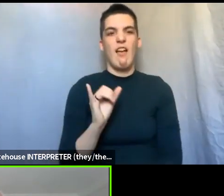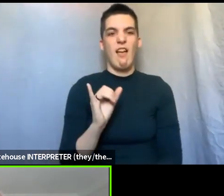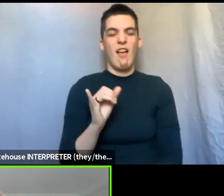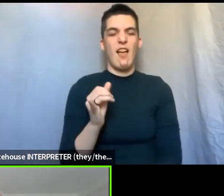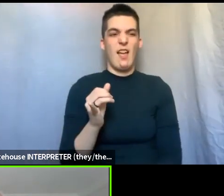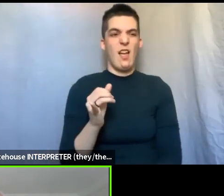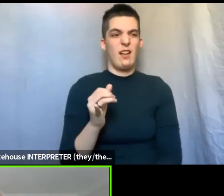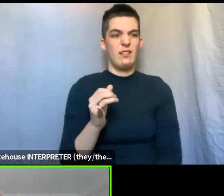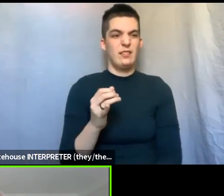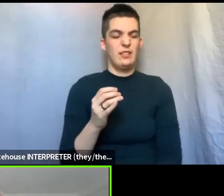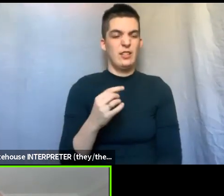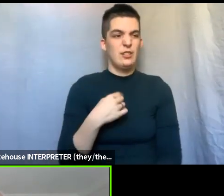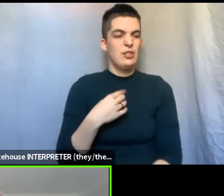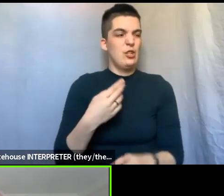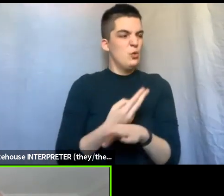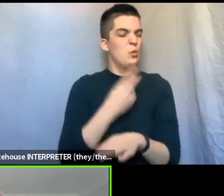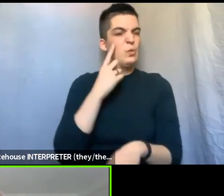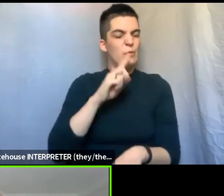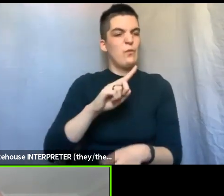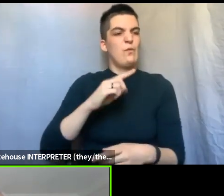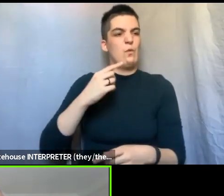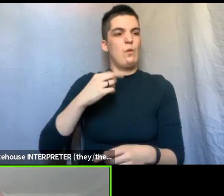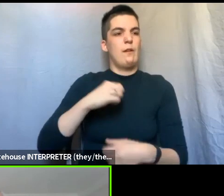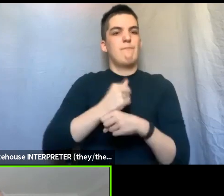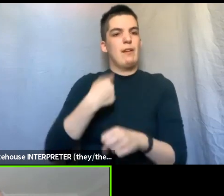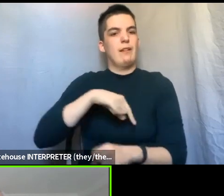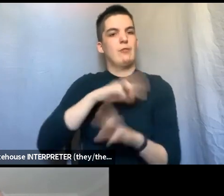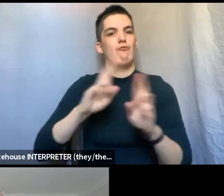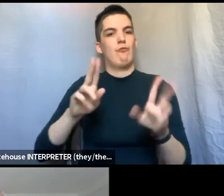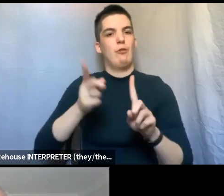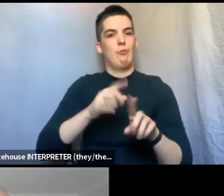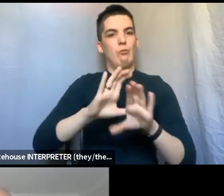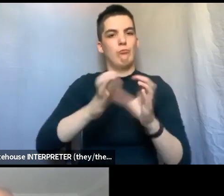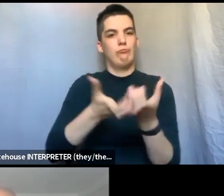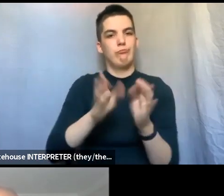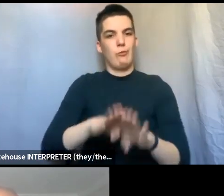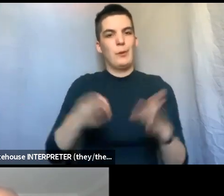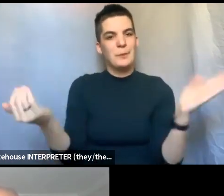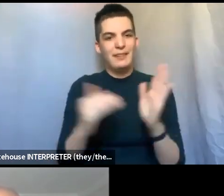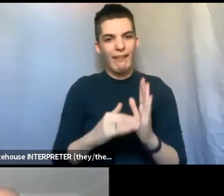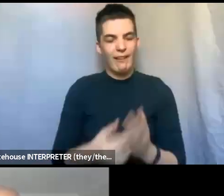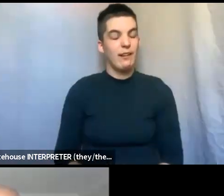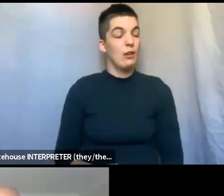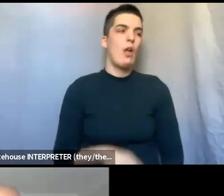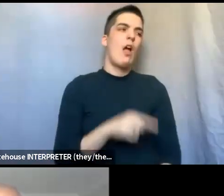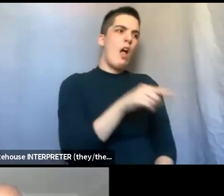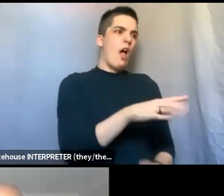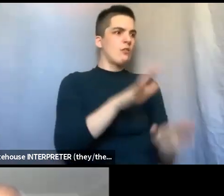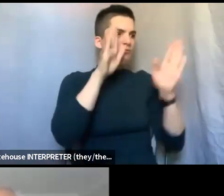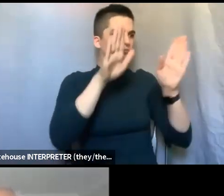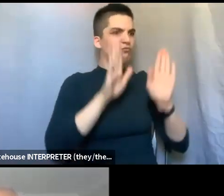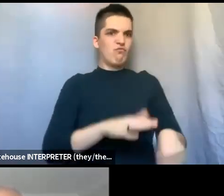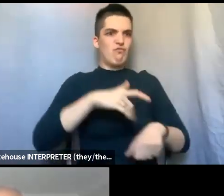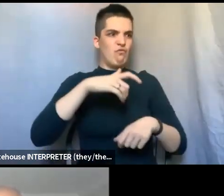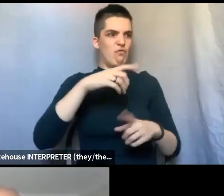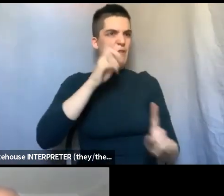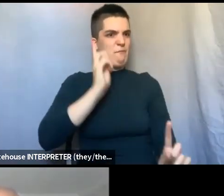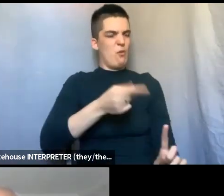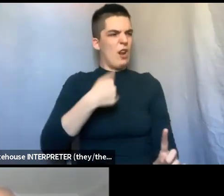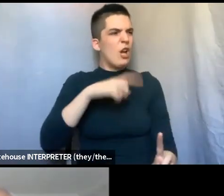for when we can walk into rehearsal rooms again. Yeah, you know, that's an excellent point. I should have thought of that this morning,